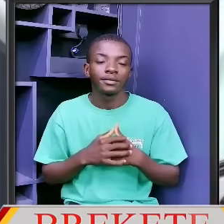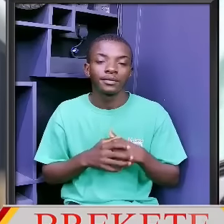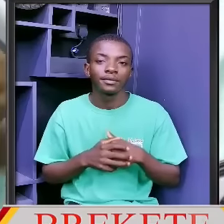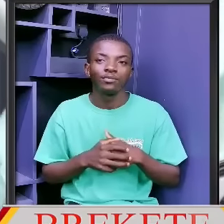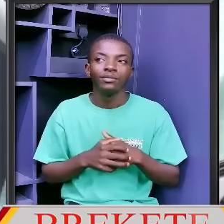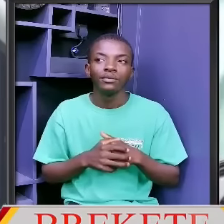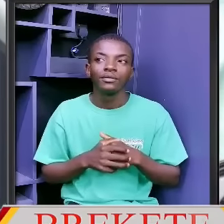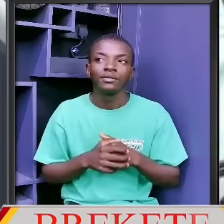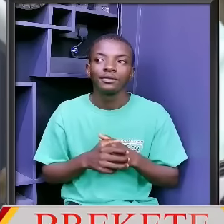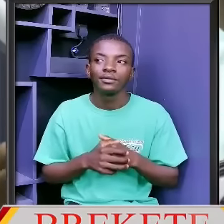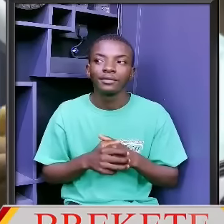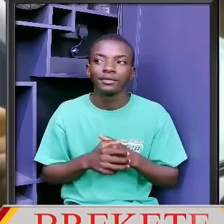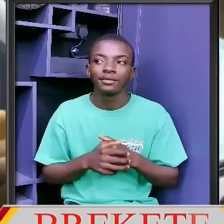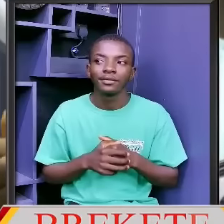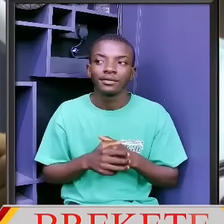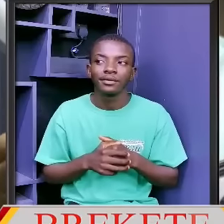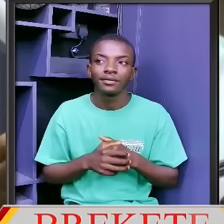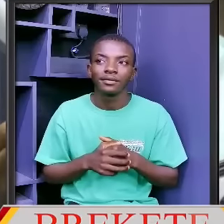So,